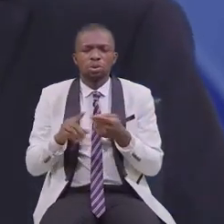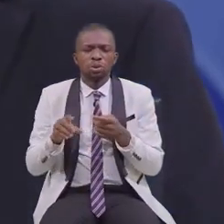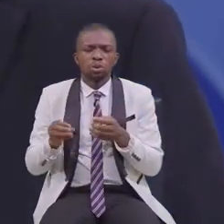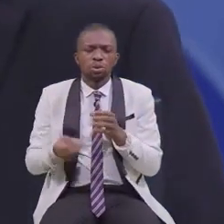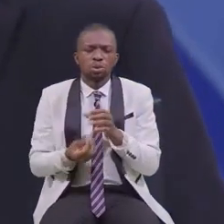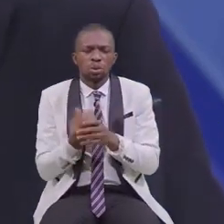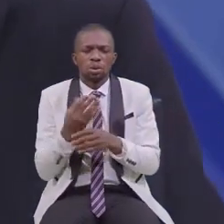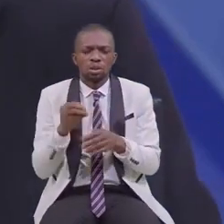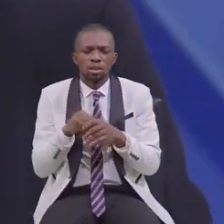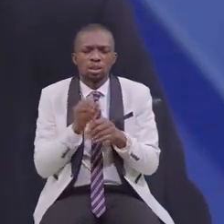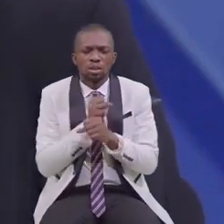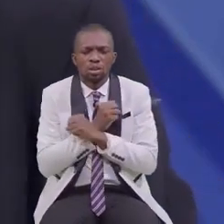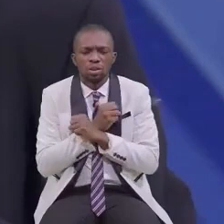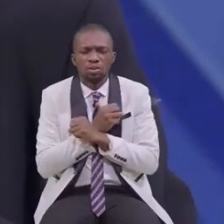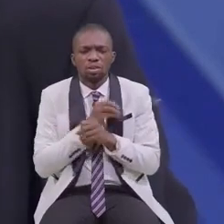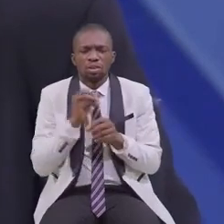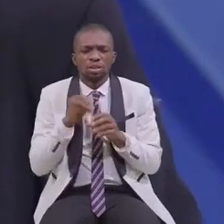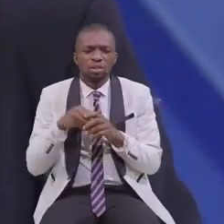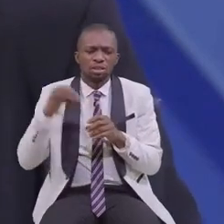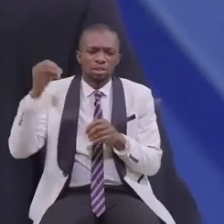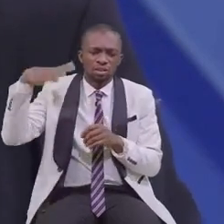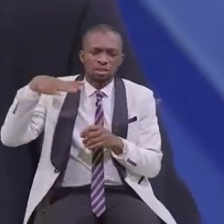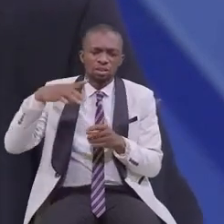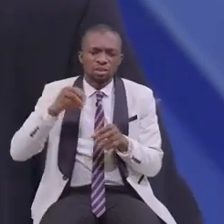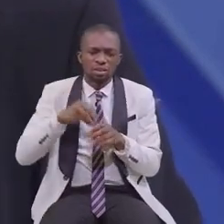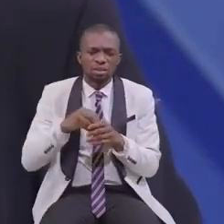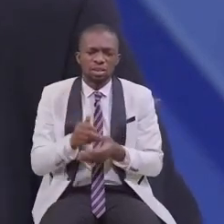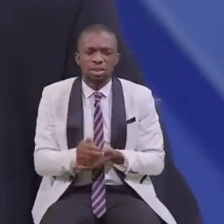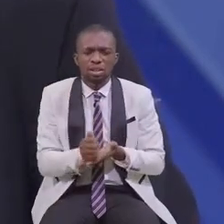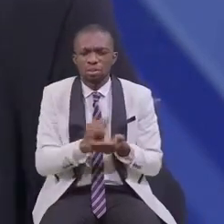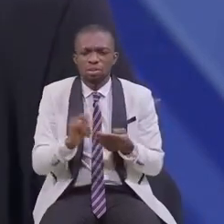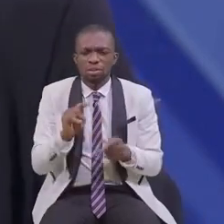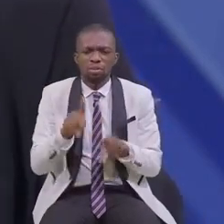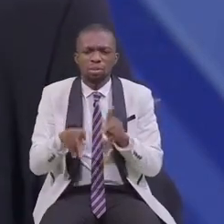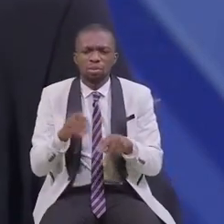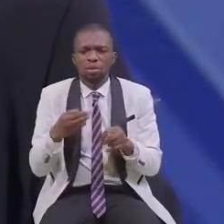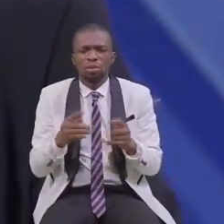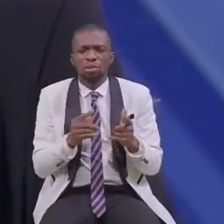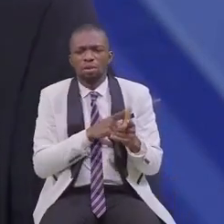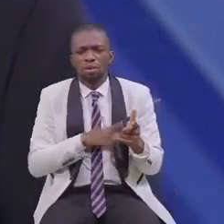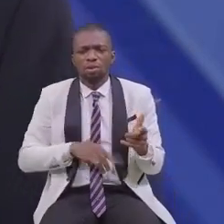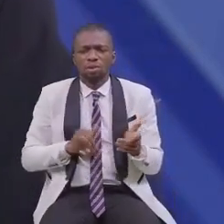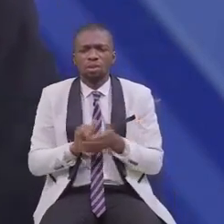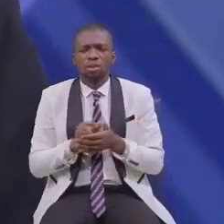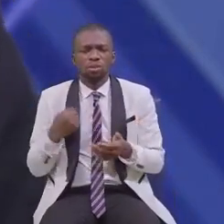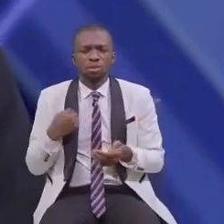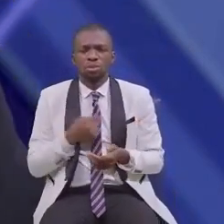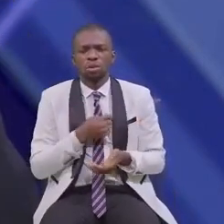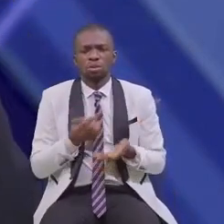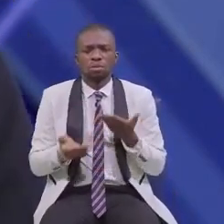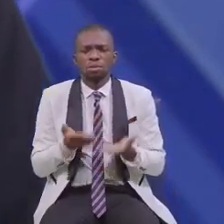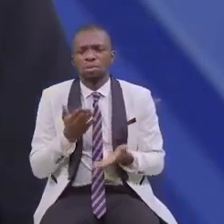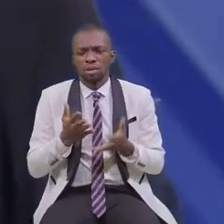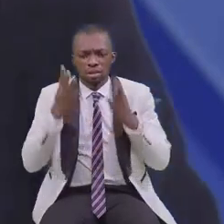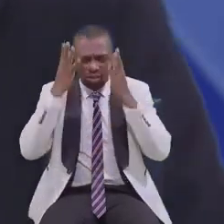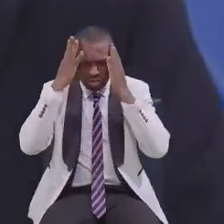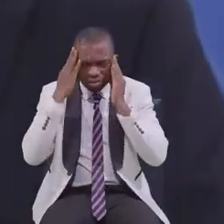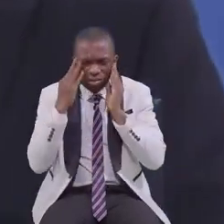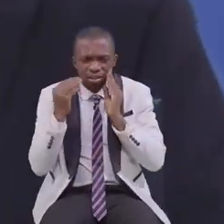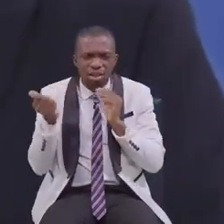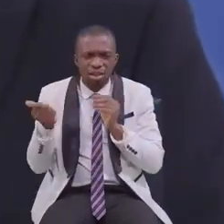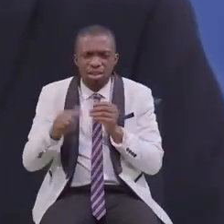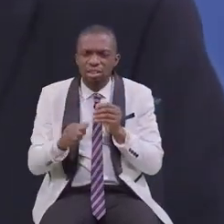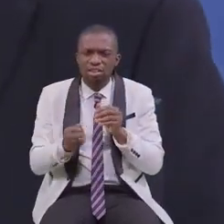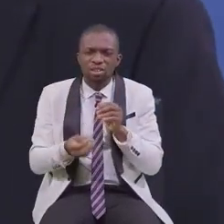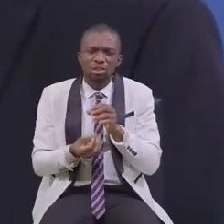and grace in helping the people of the Lord, that we may experience steady growth and progress